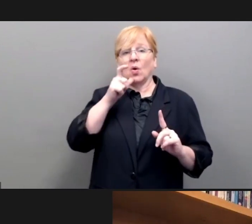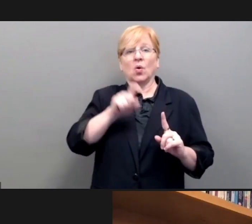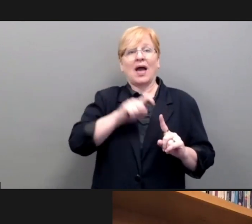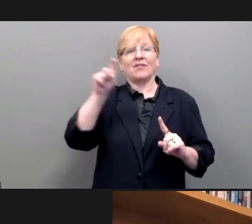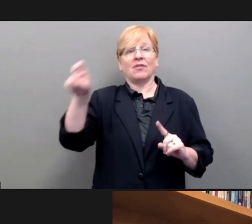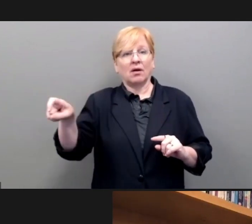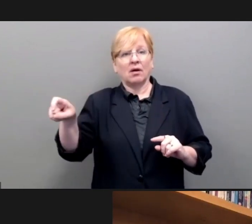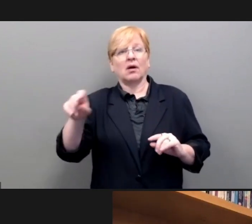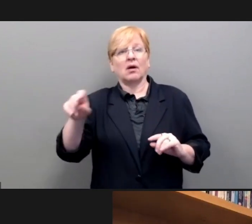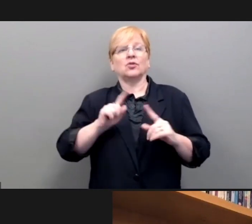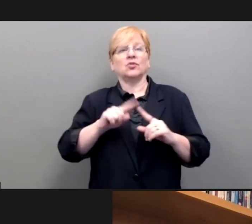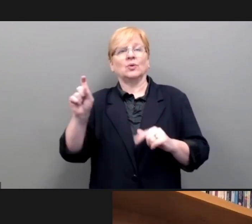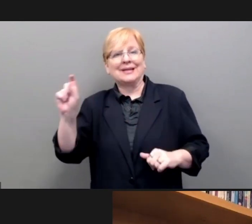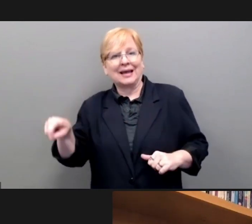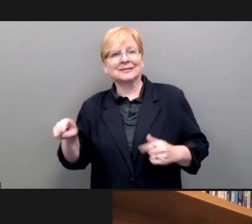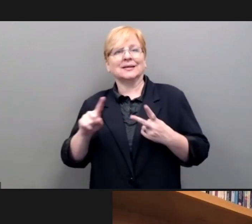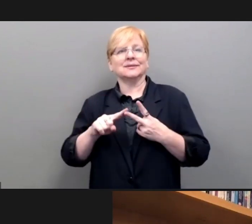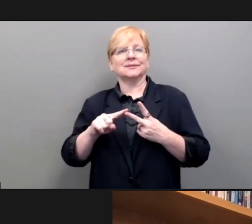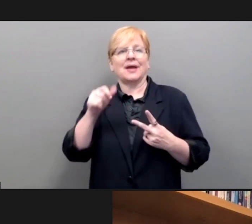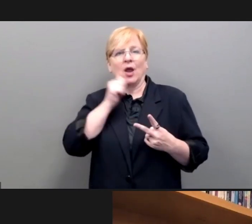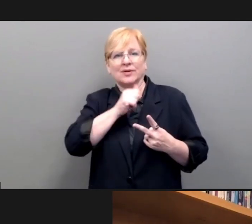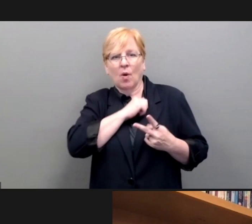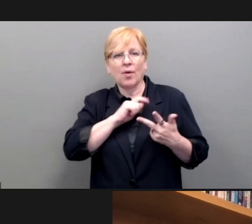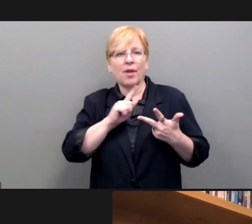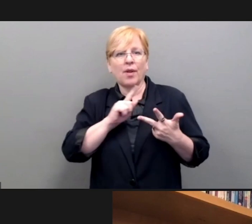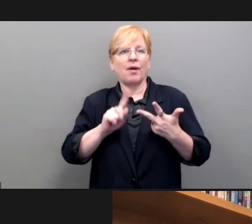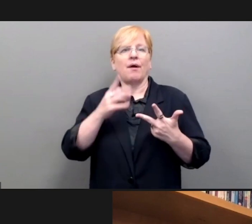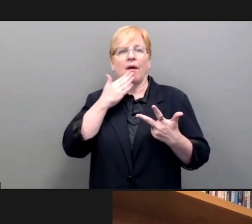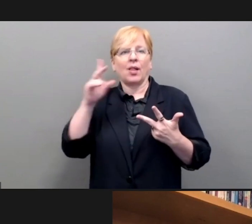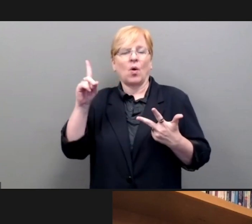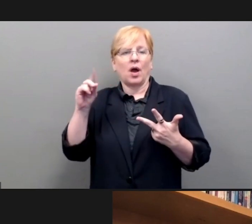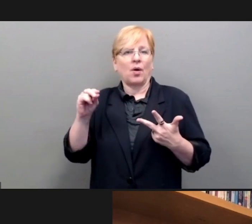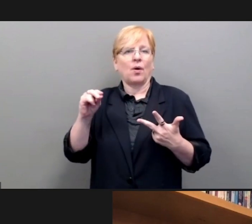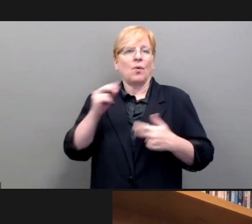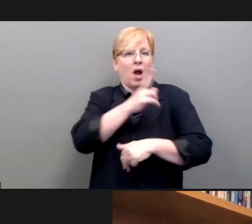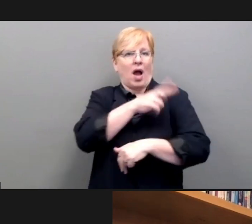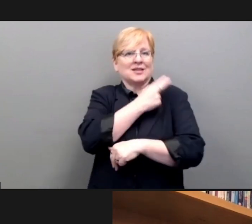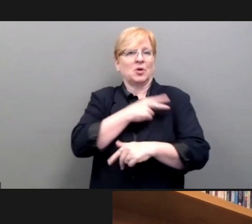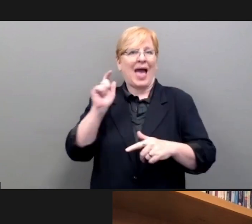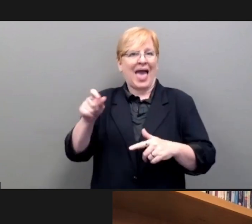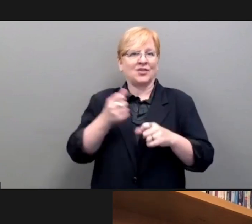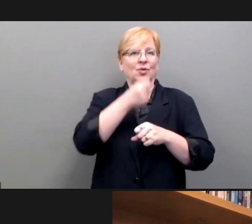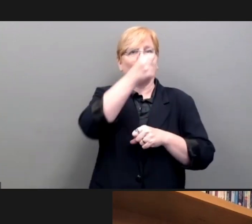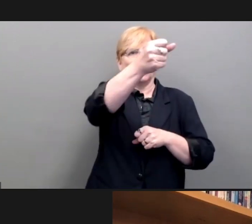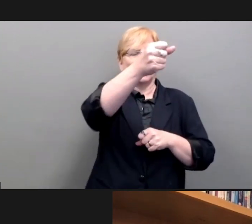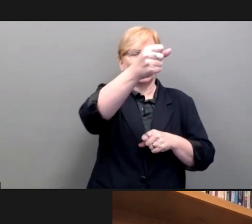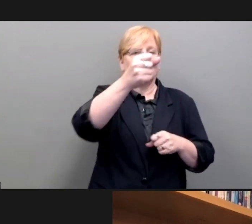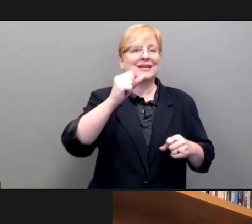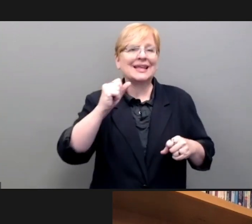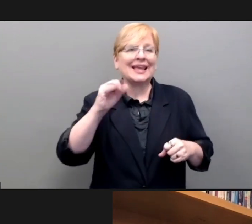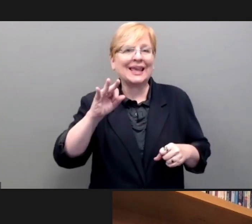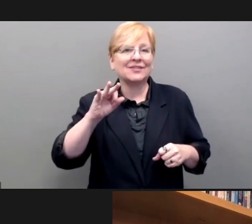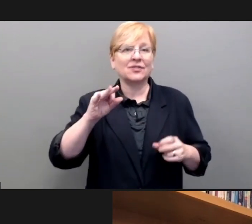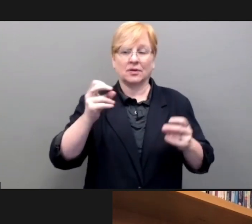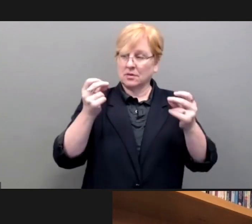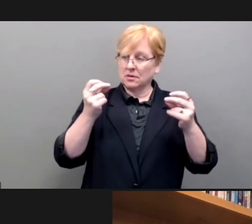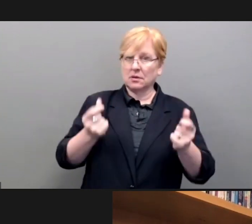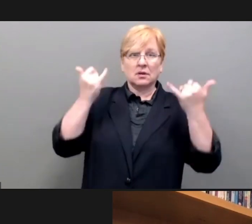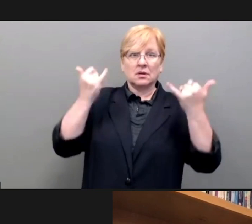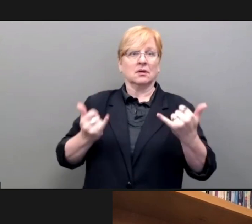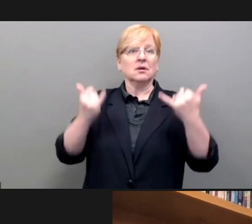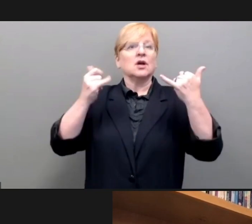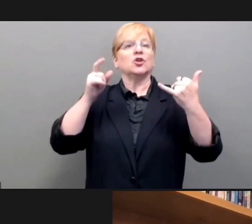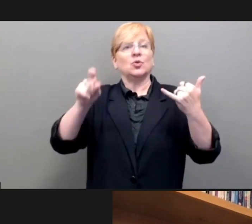Arizona hospitals, Colorado hospitals. There's a federal requirement that when we need healthcare, you have to accept